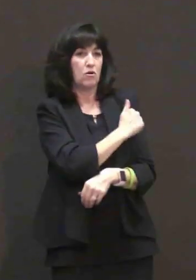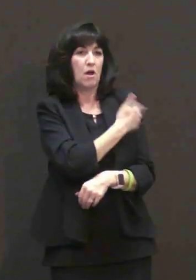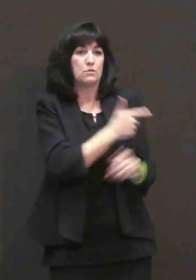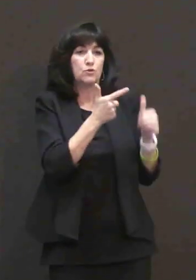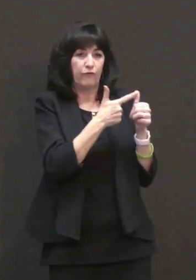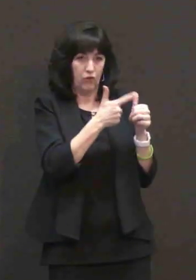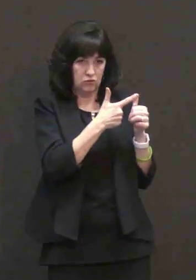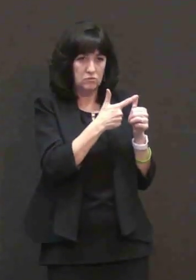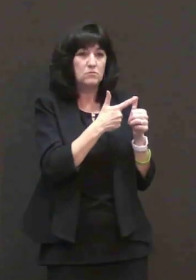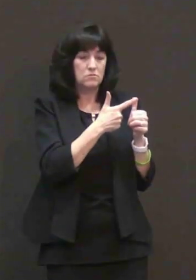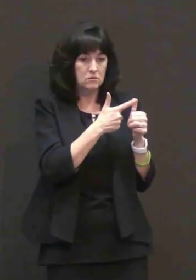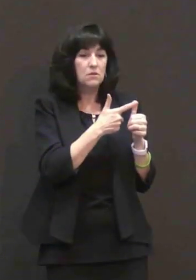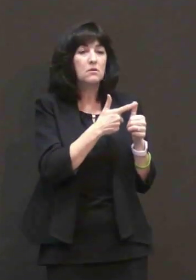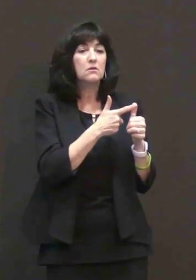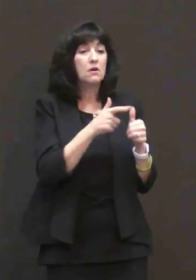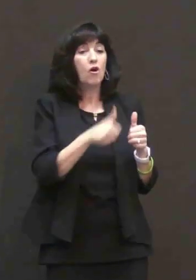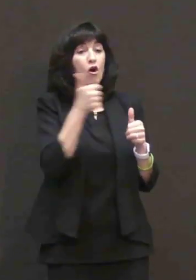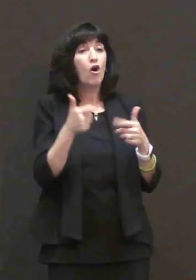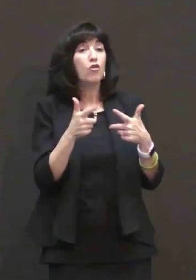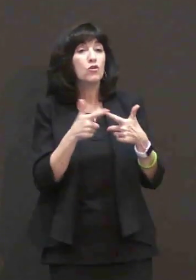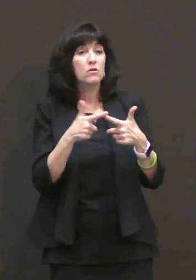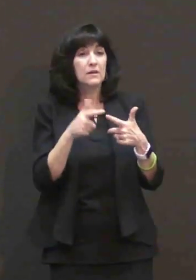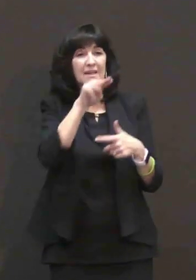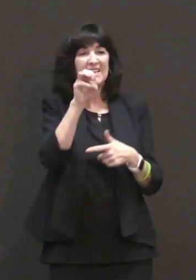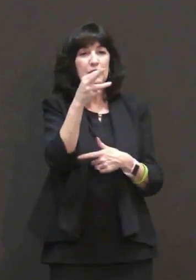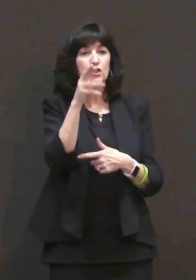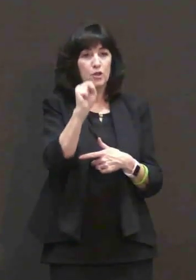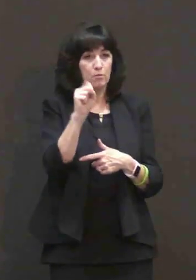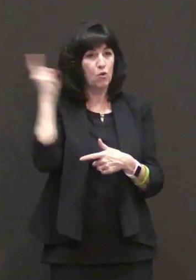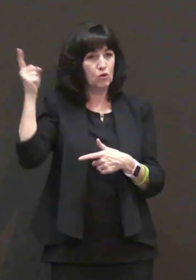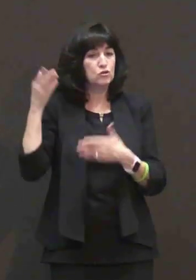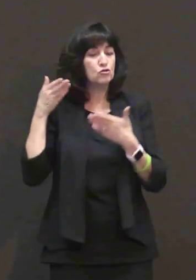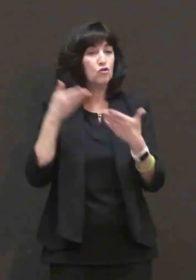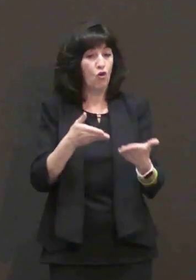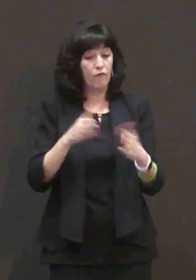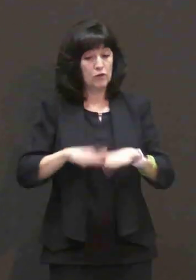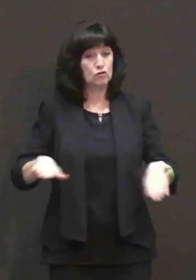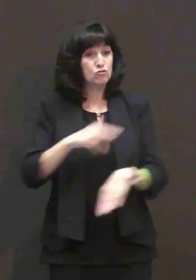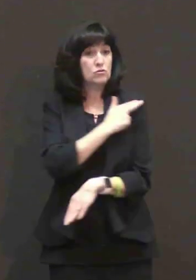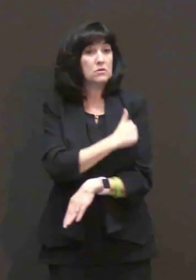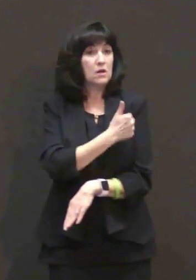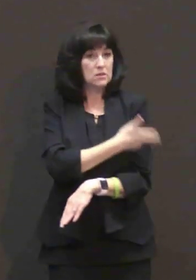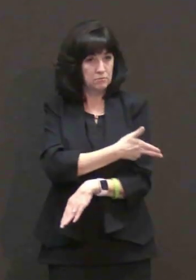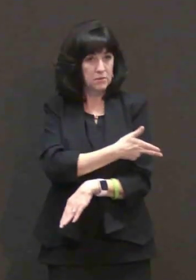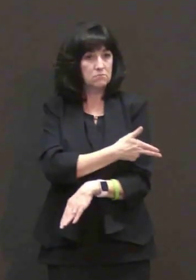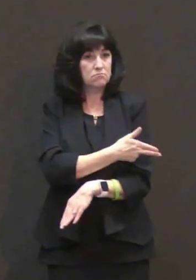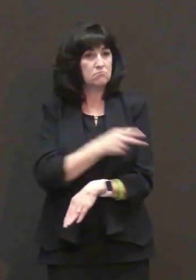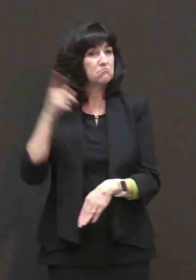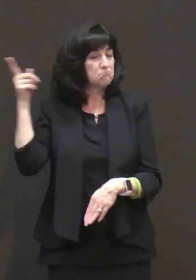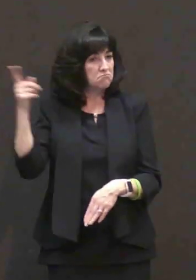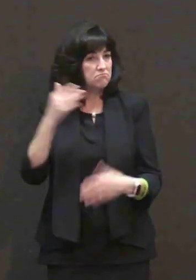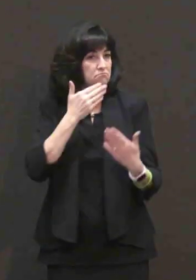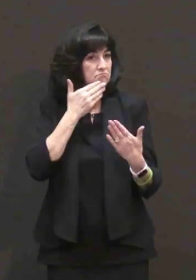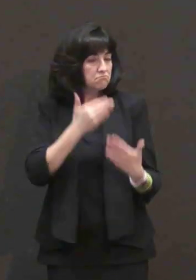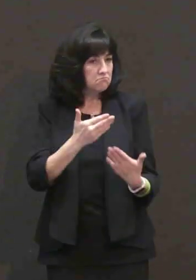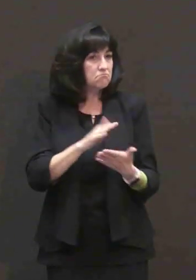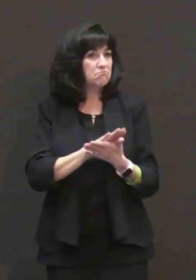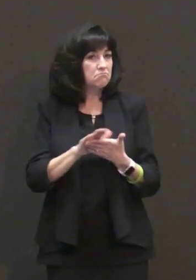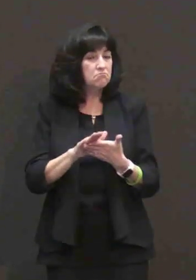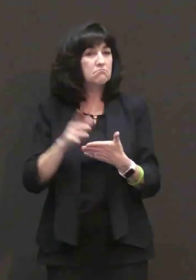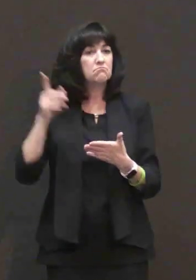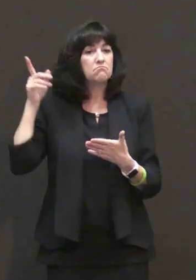possible. Nemours, so Alfred A.I. DuPont Hospital for Children, was gracious enough last week, as we briefed